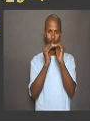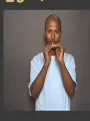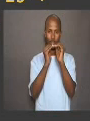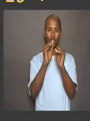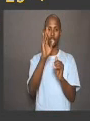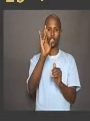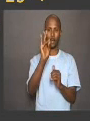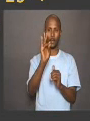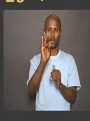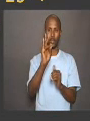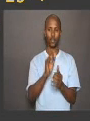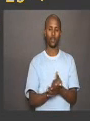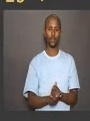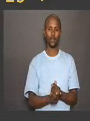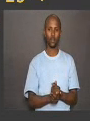equals 7.